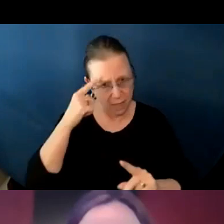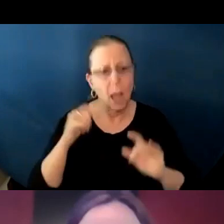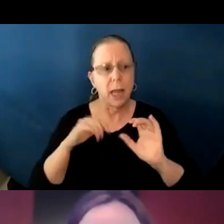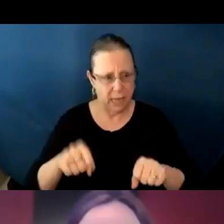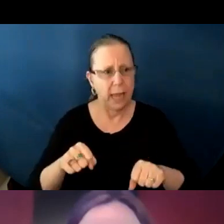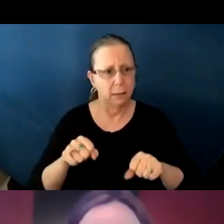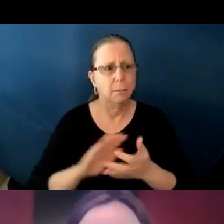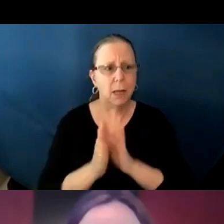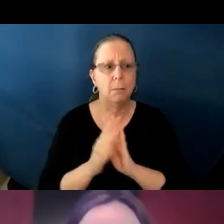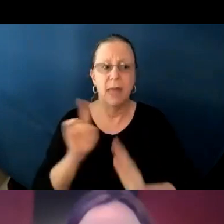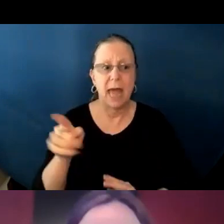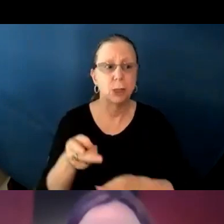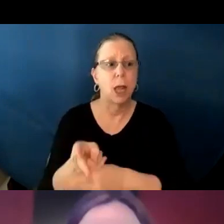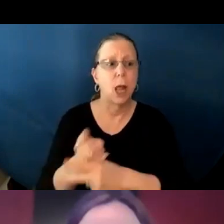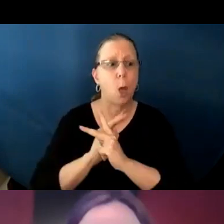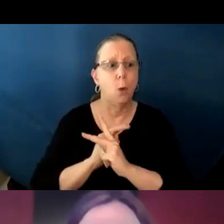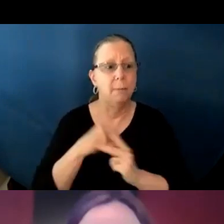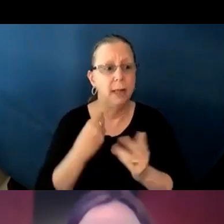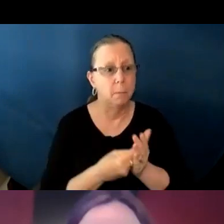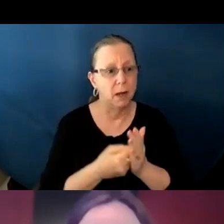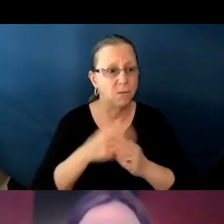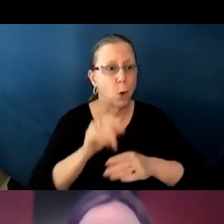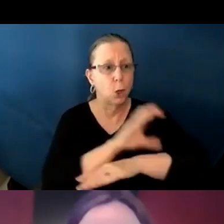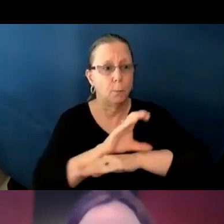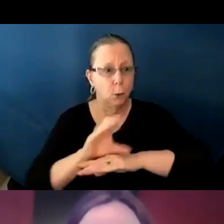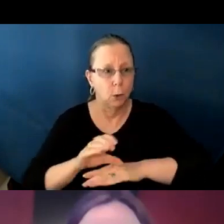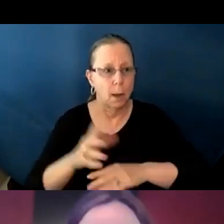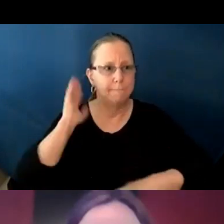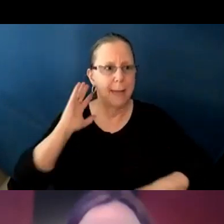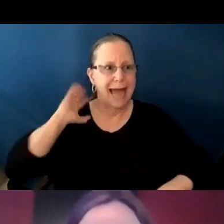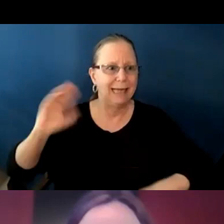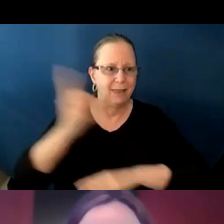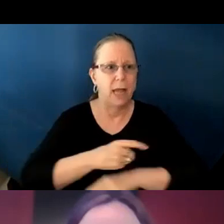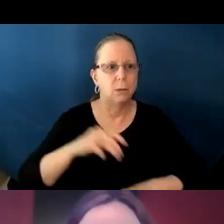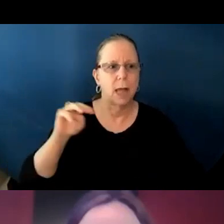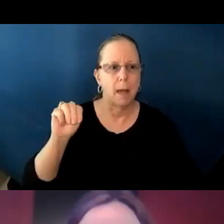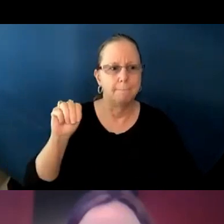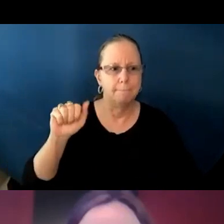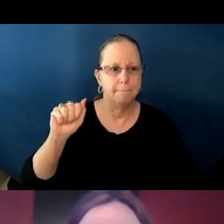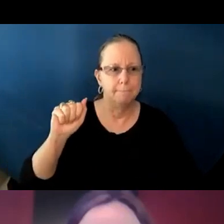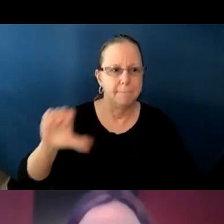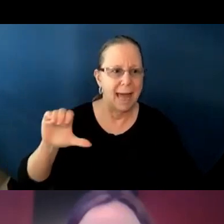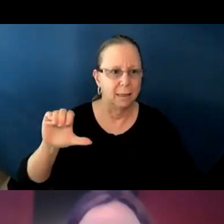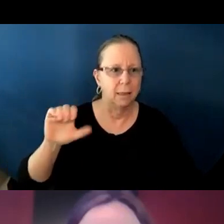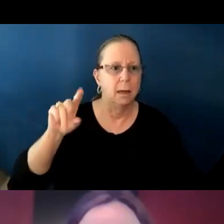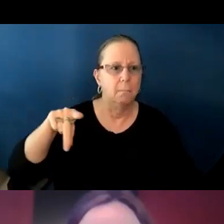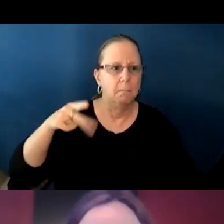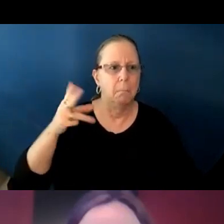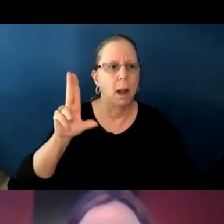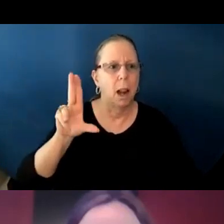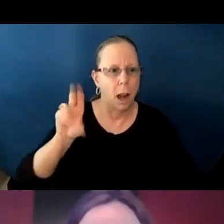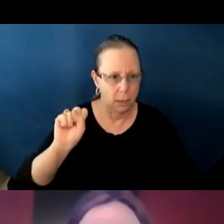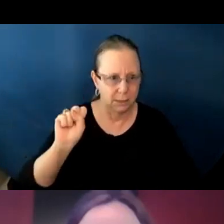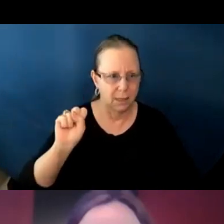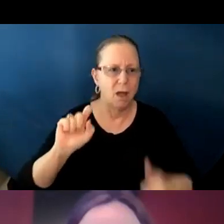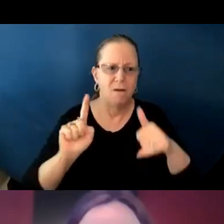They actually loaned me the money for a computer. And back in the day, it was a Mac Plus, the very first series of Macintosh